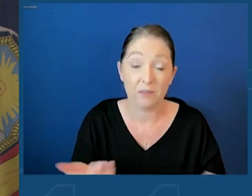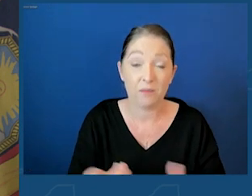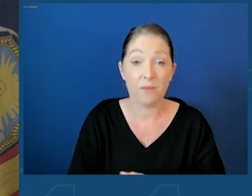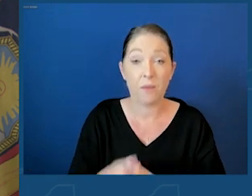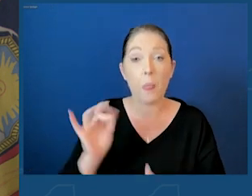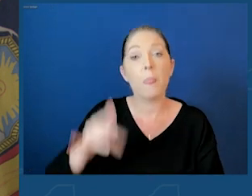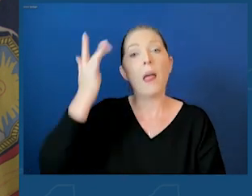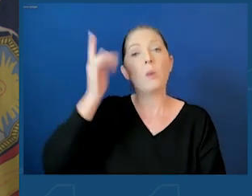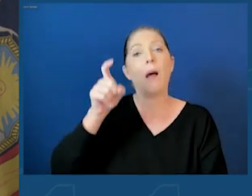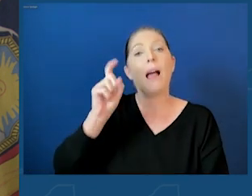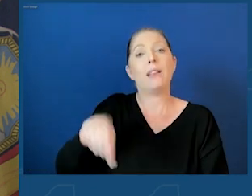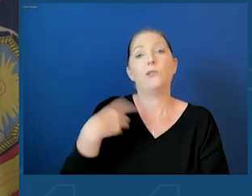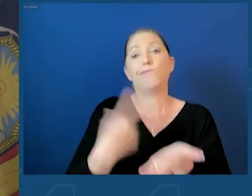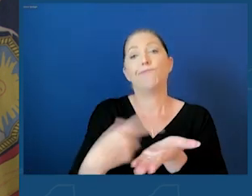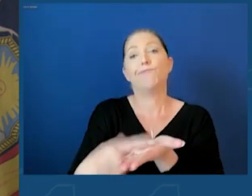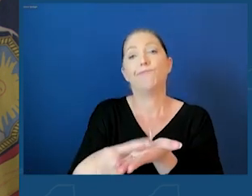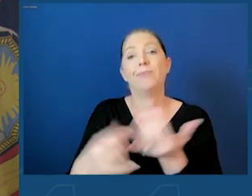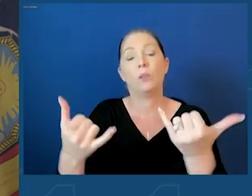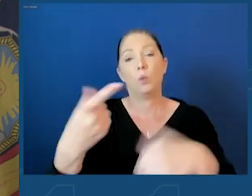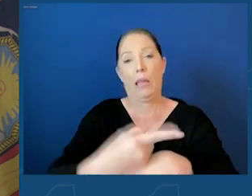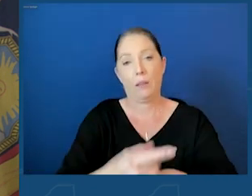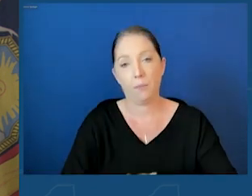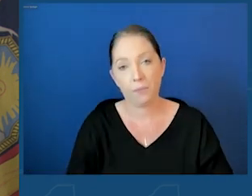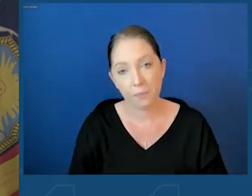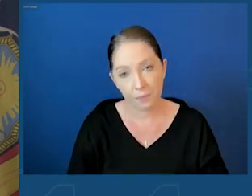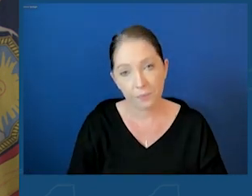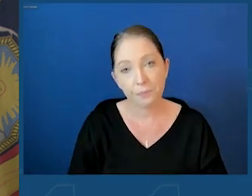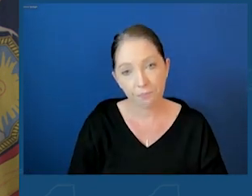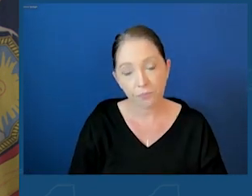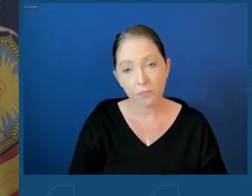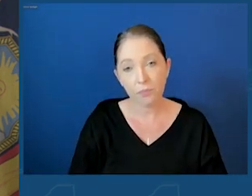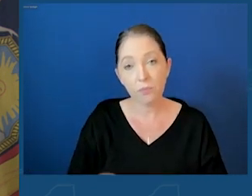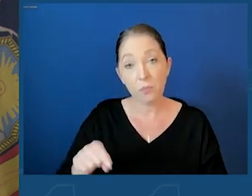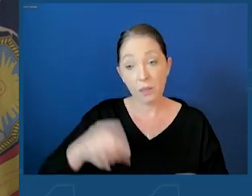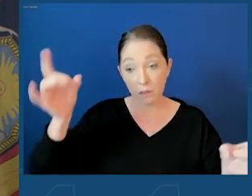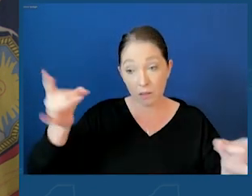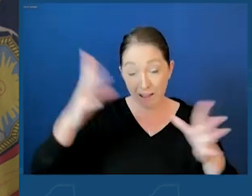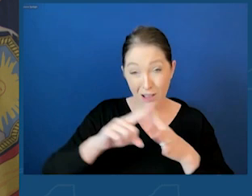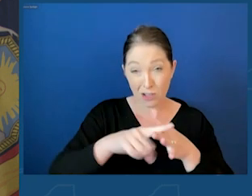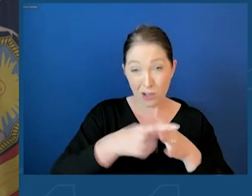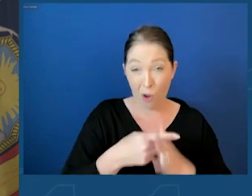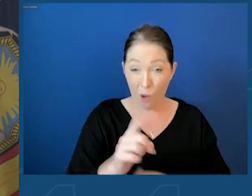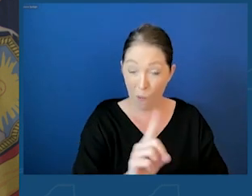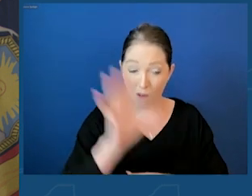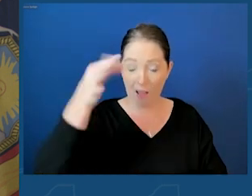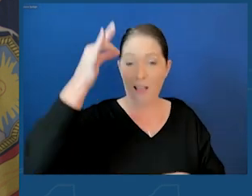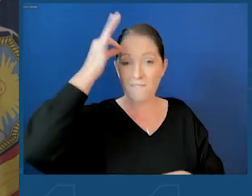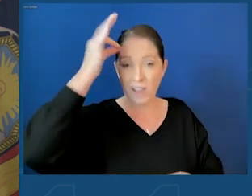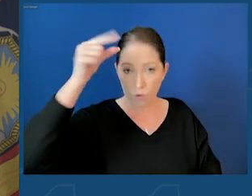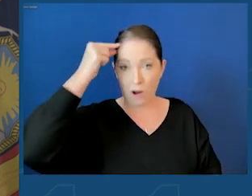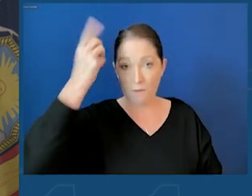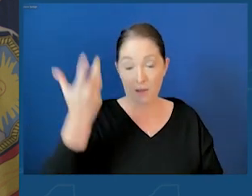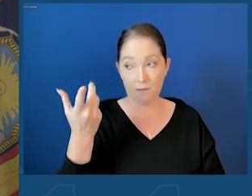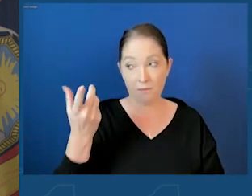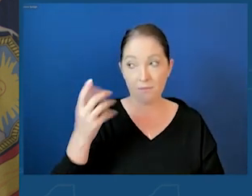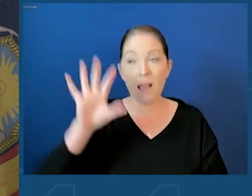to talk to you today. This crisis originated with the federal government, and it must be resolved